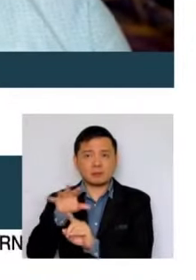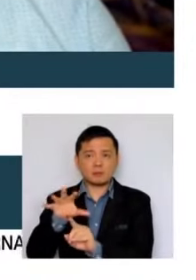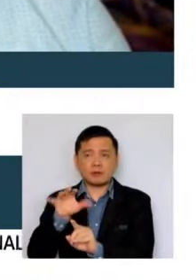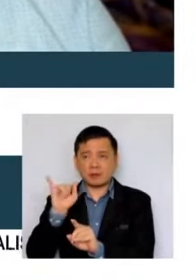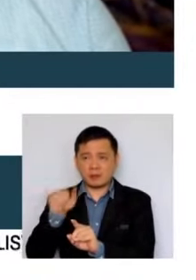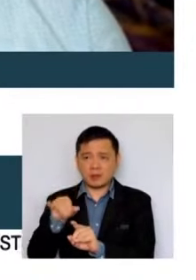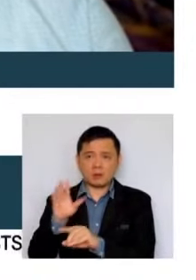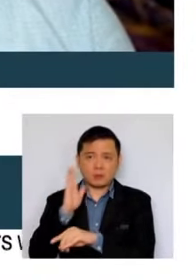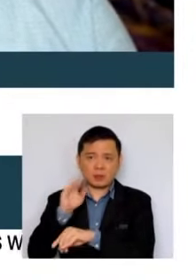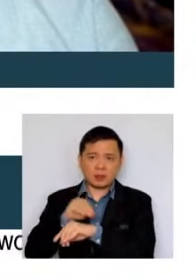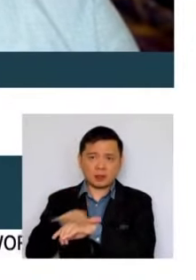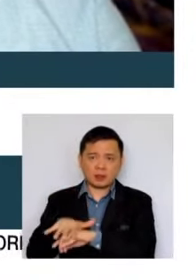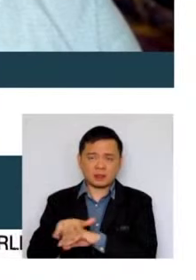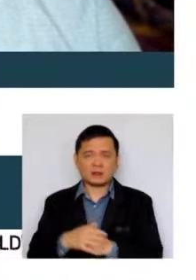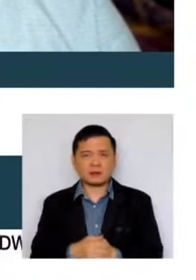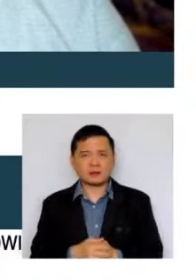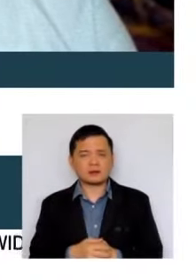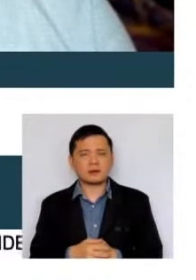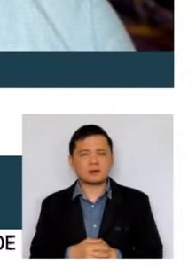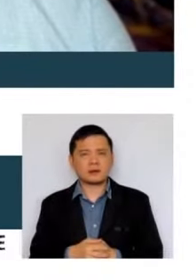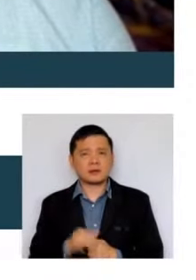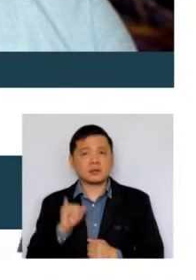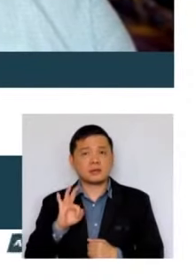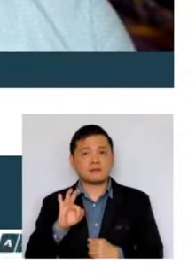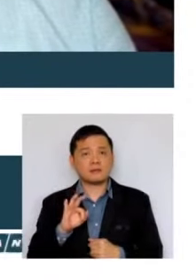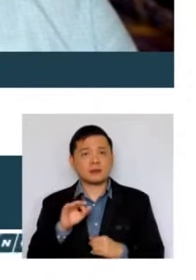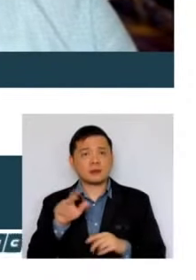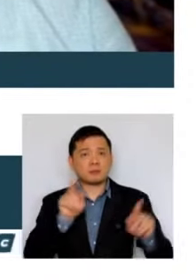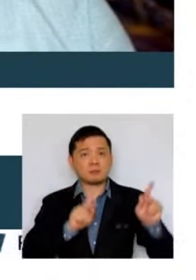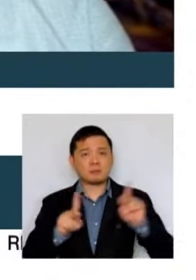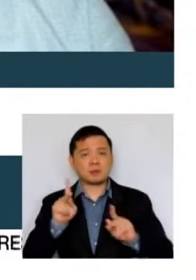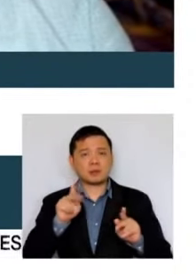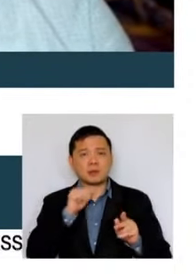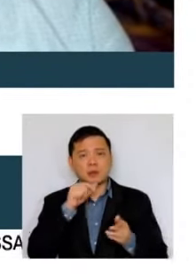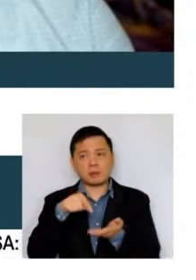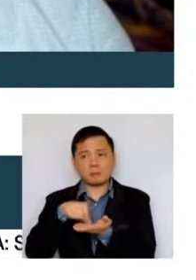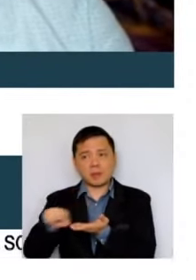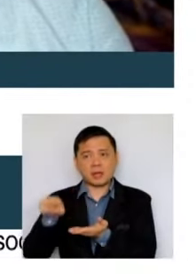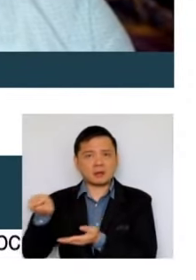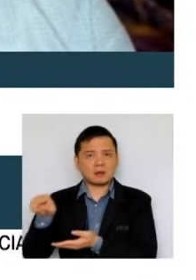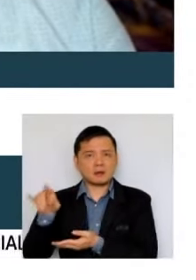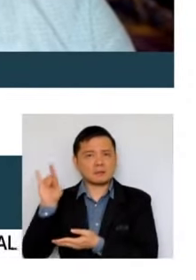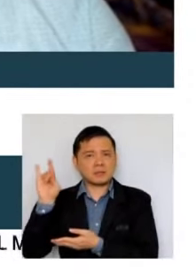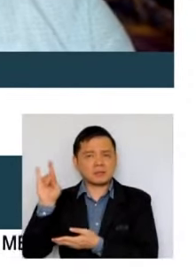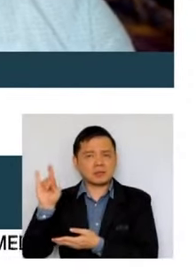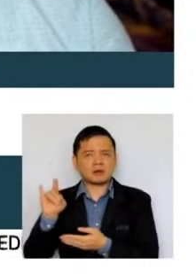these media, though, where else are they taking their campaign funds if they want to